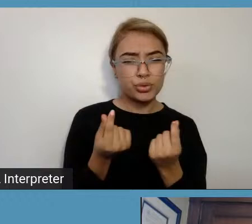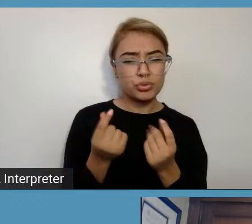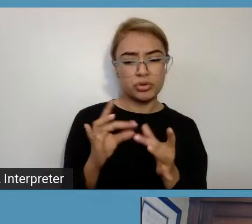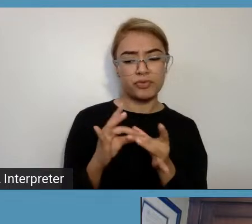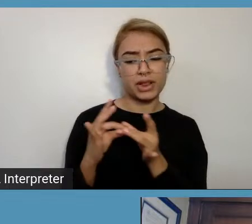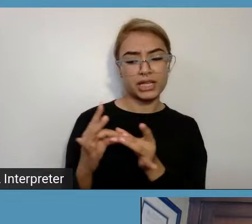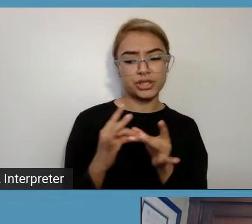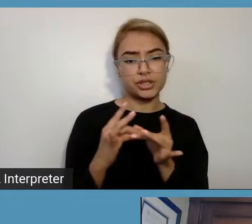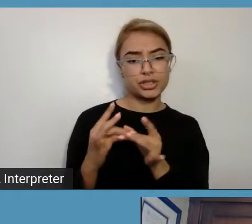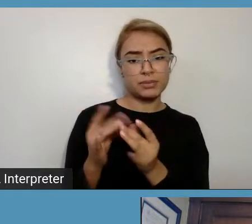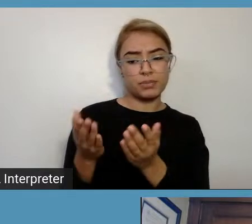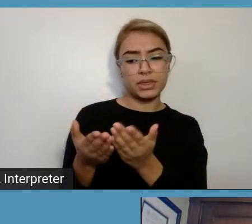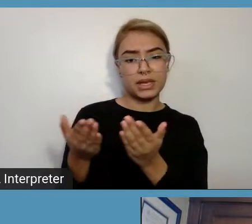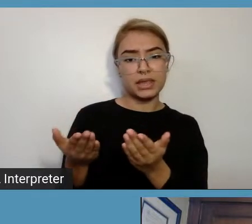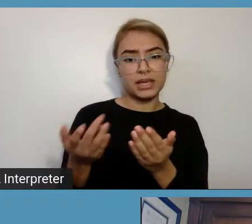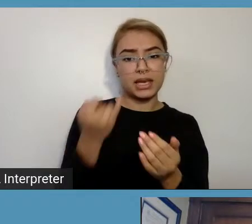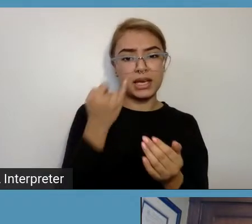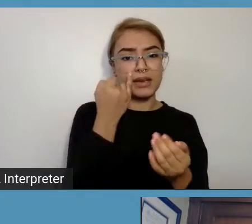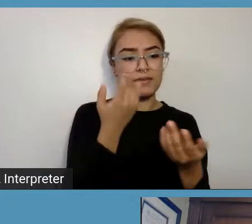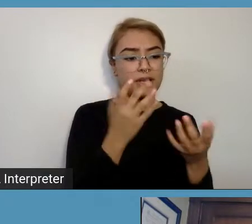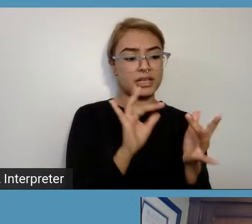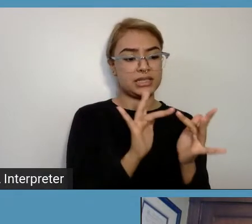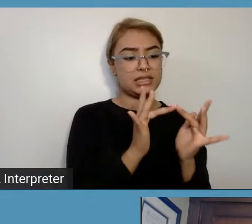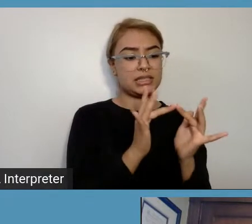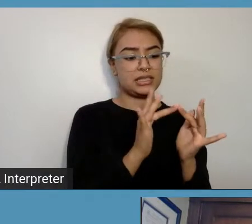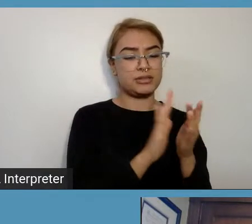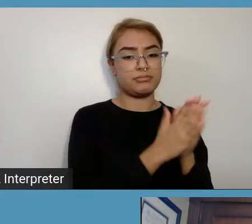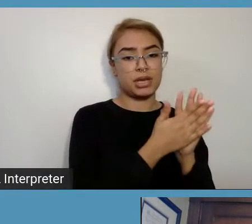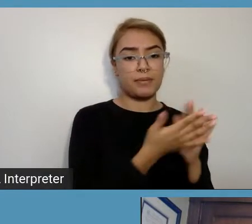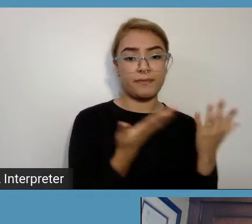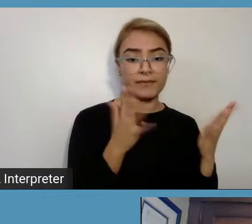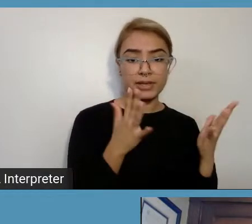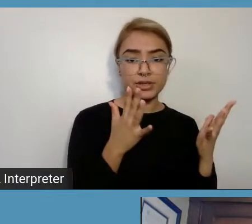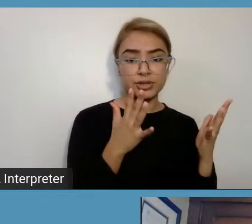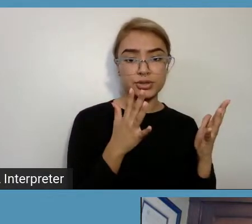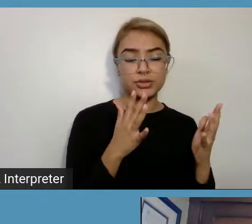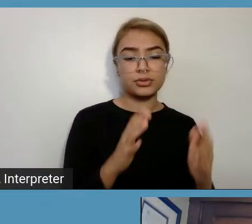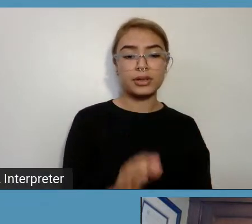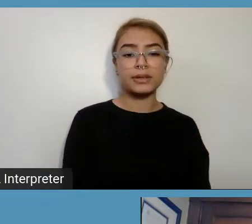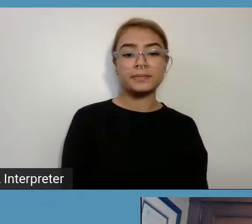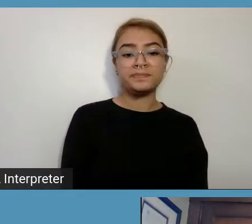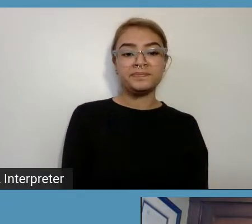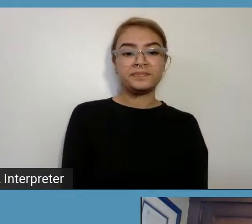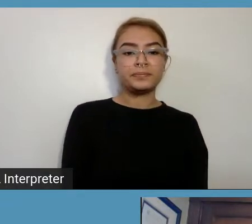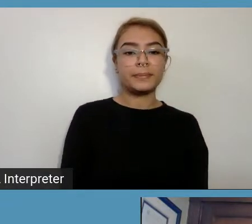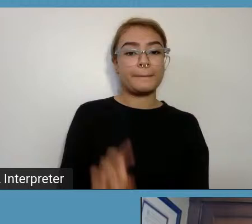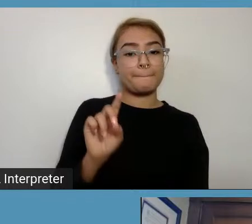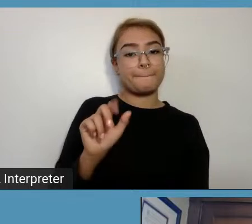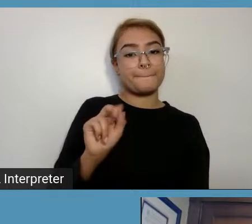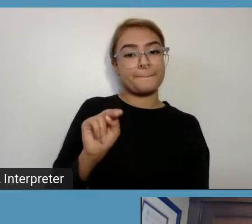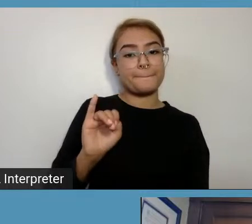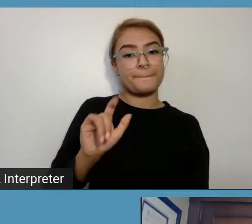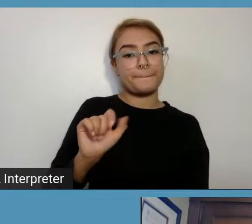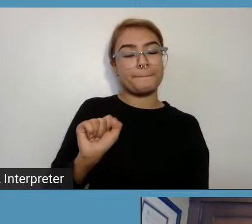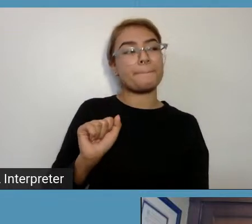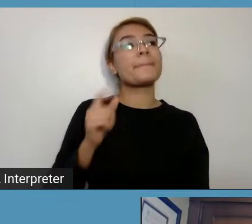to the object as a museum once you get it, in a digital form?